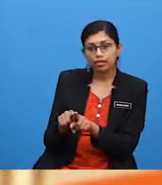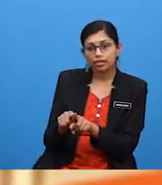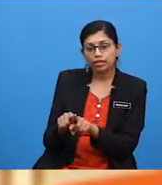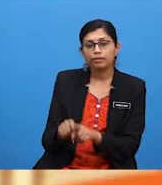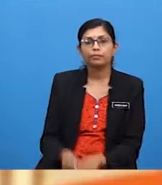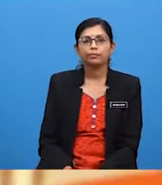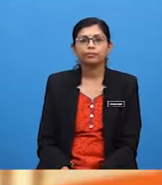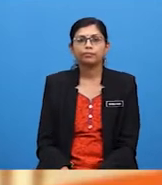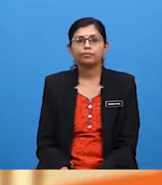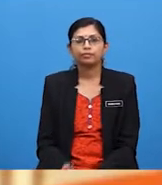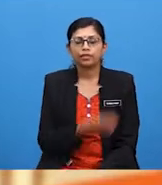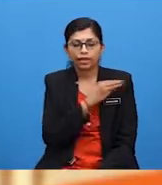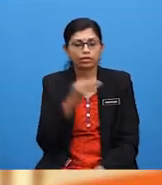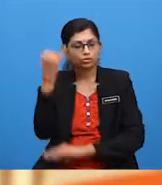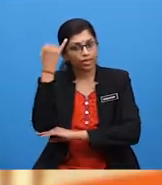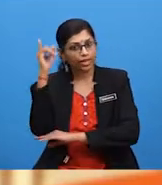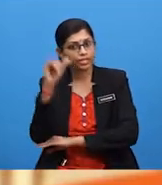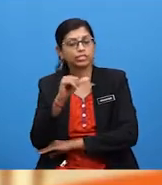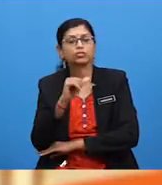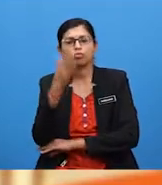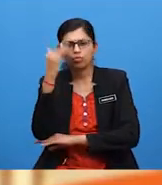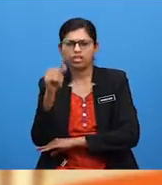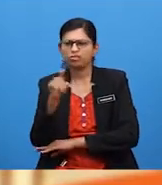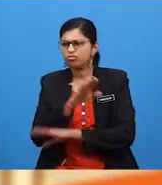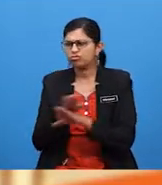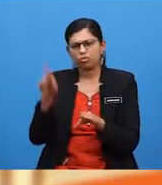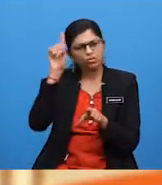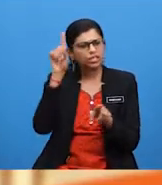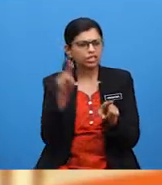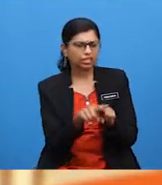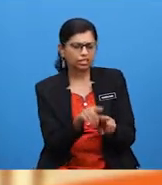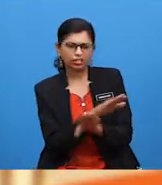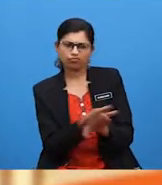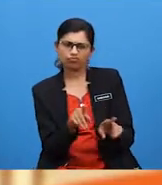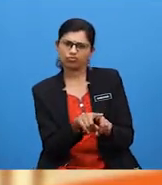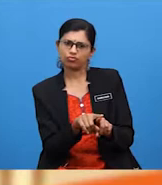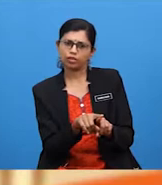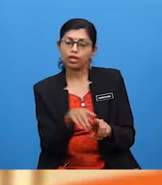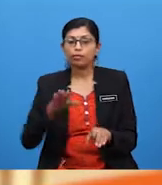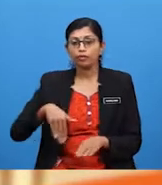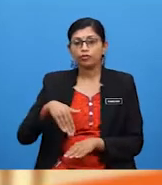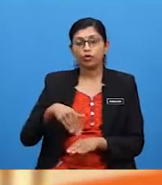the ideas that you disagree about before the best decision can be made.